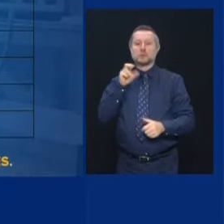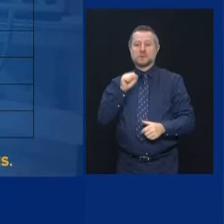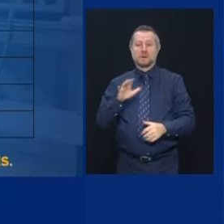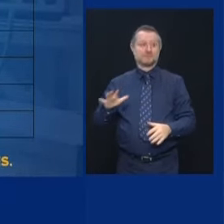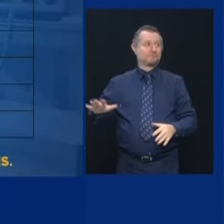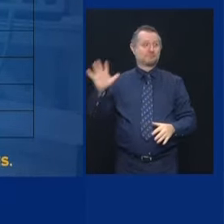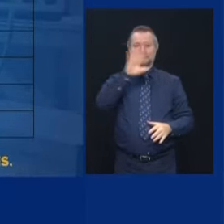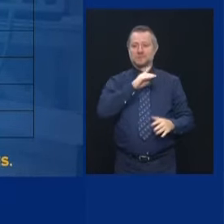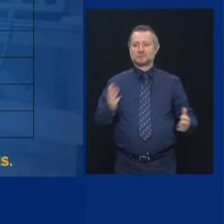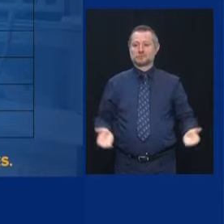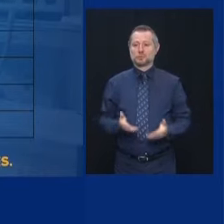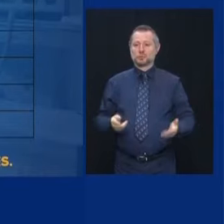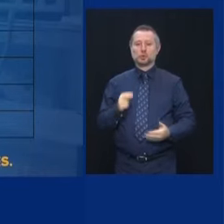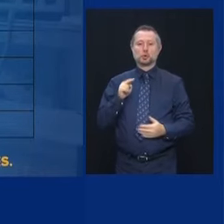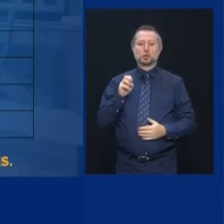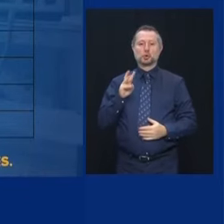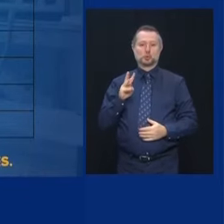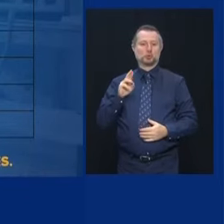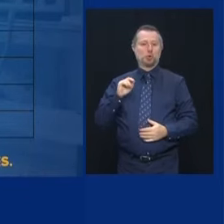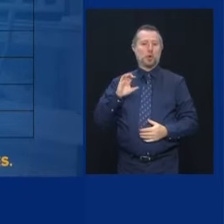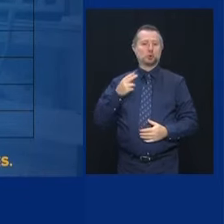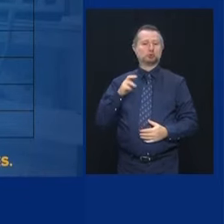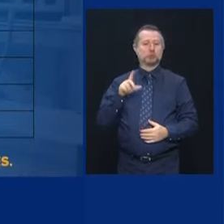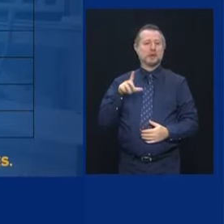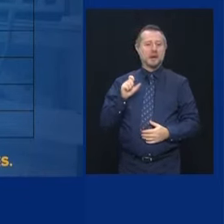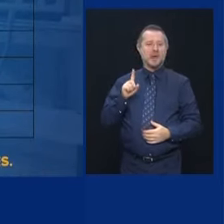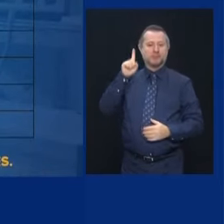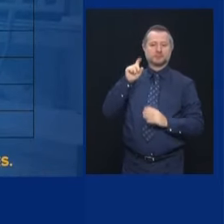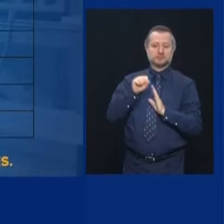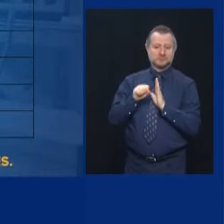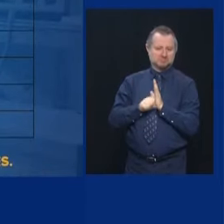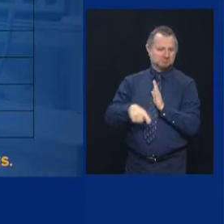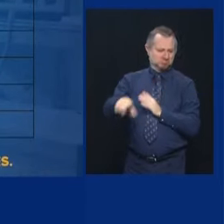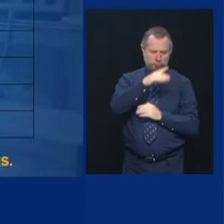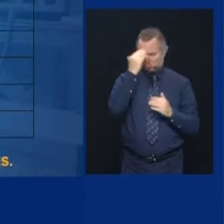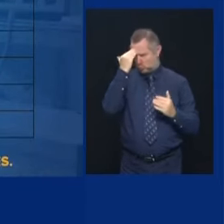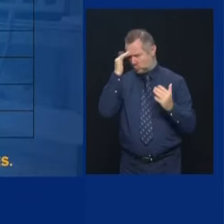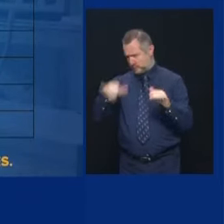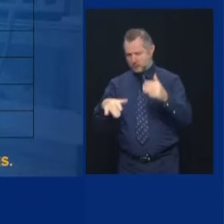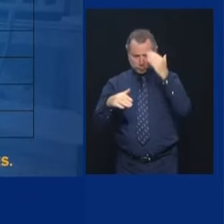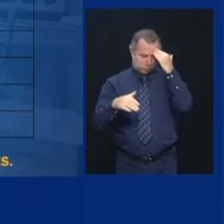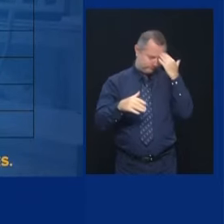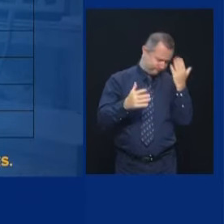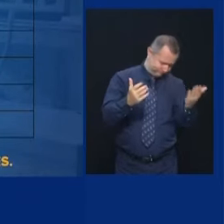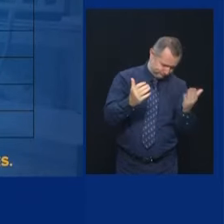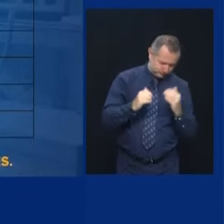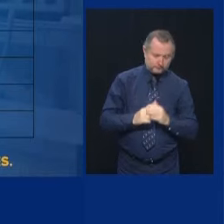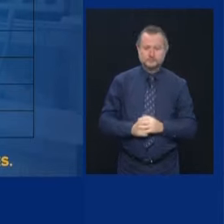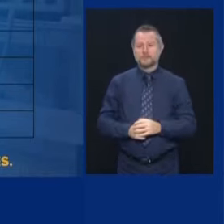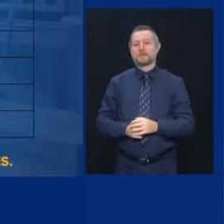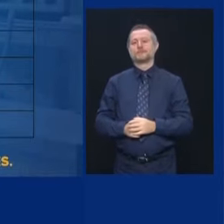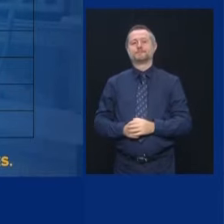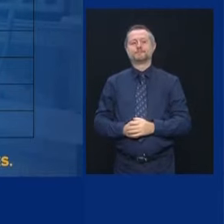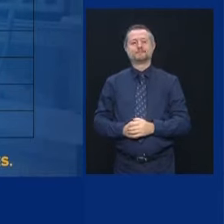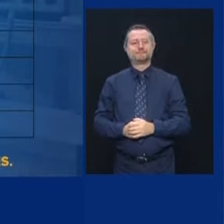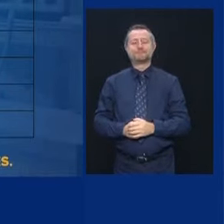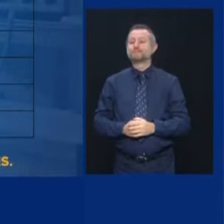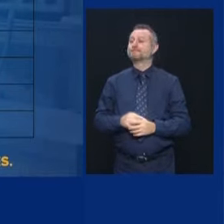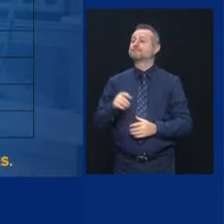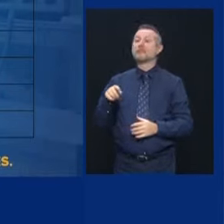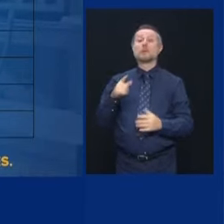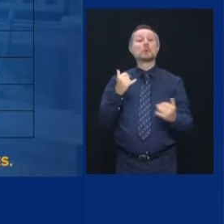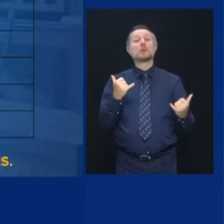New Rochelle, New York. So we know this well. We're oversampling in